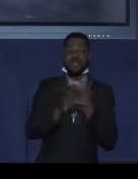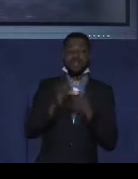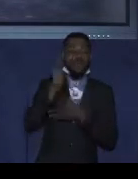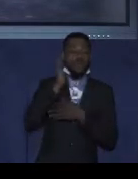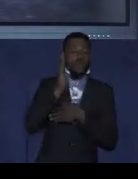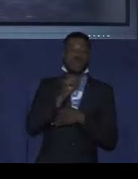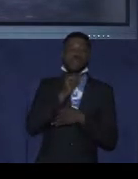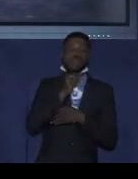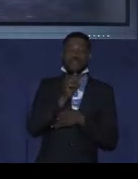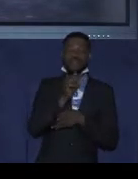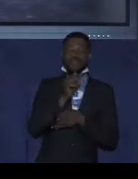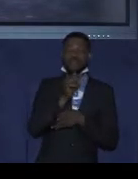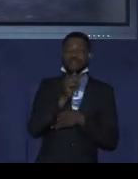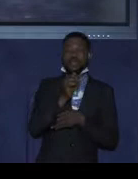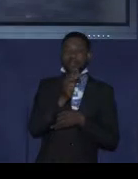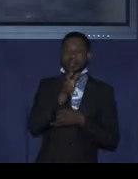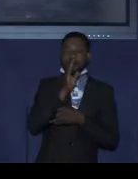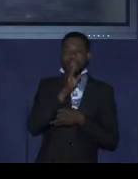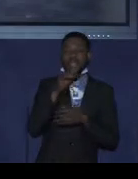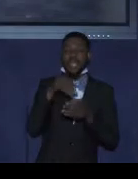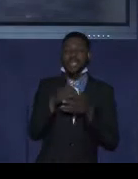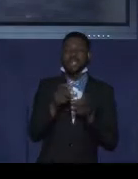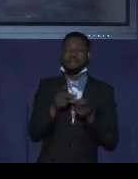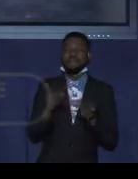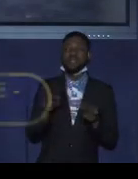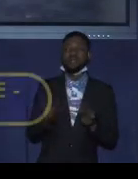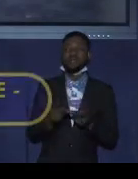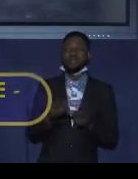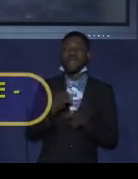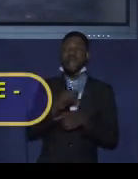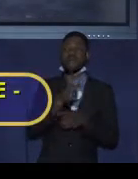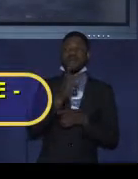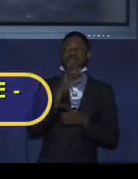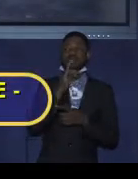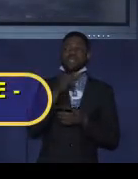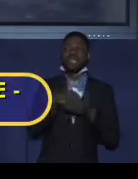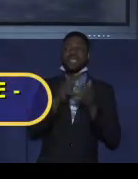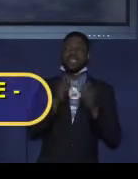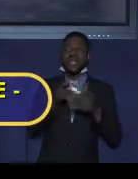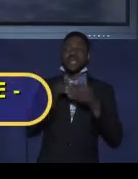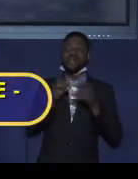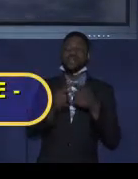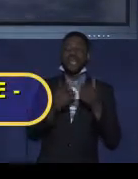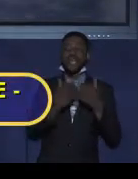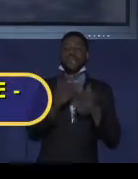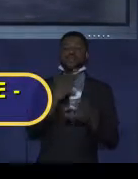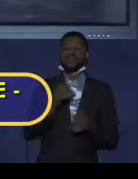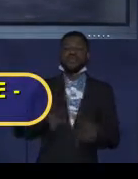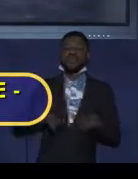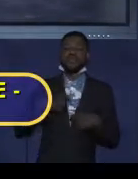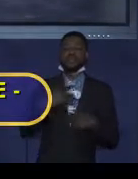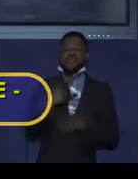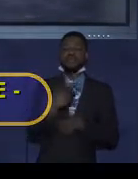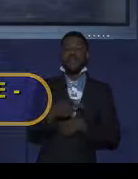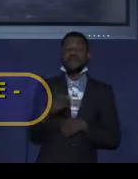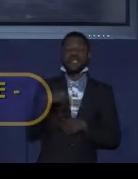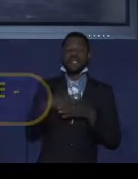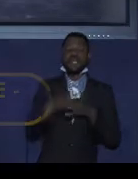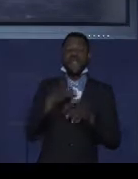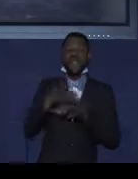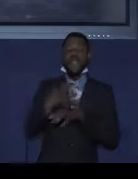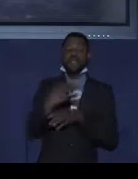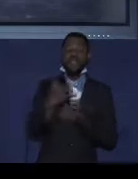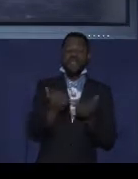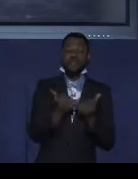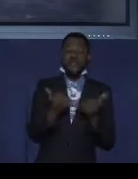development will not be in place. Next one is, it can lead to loss of lives and properties. In the